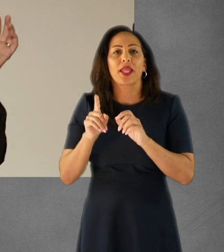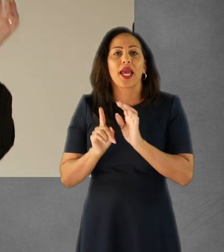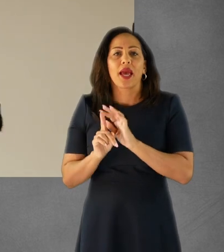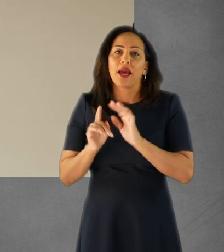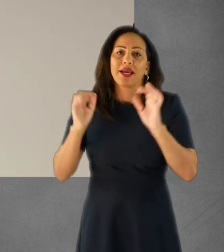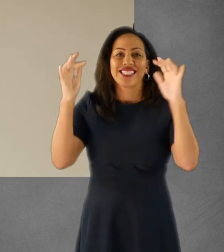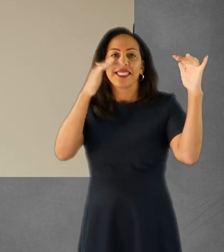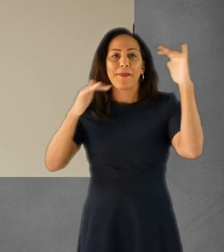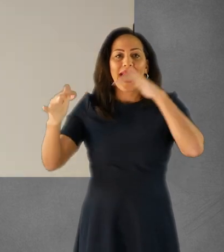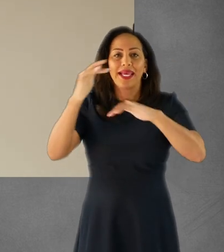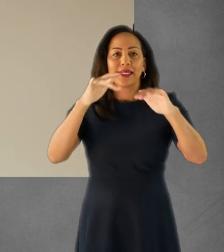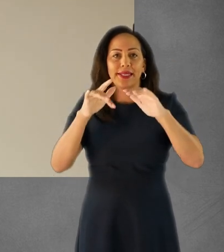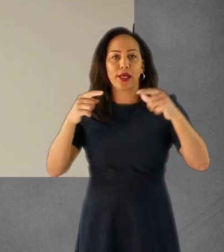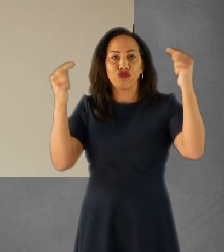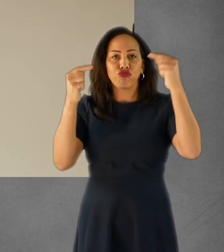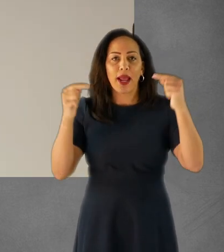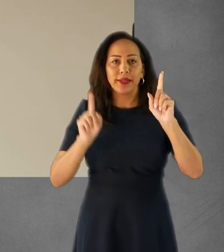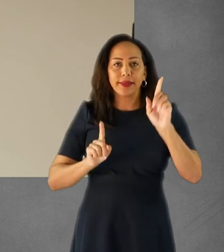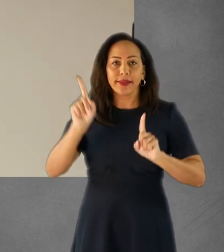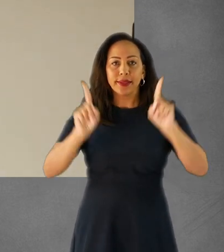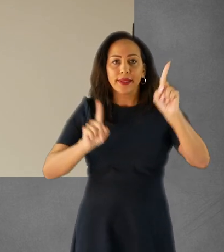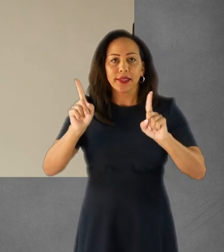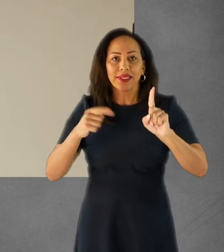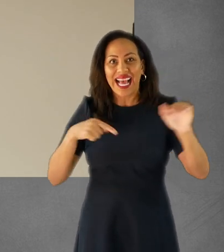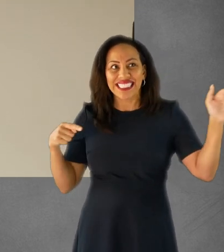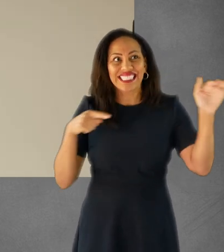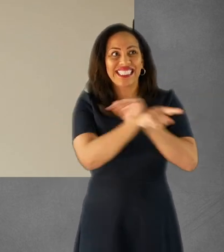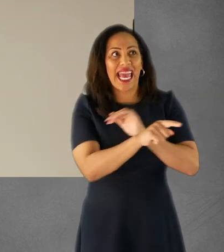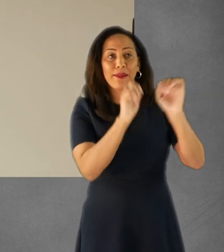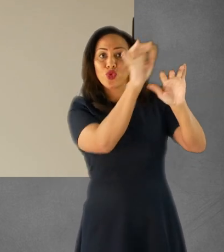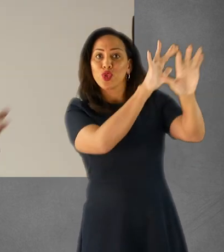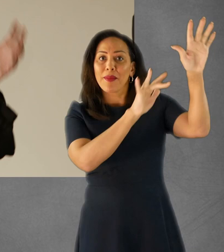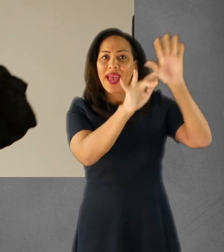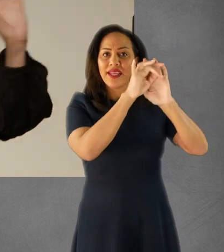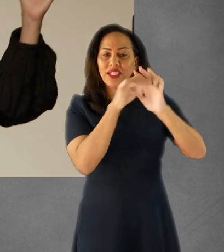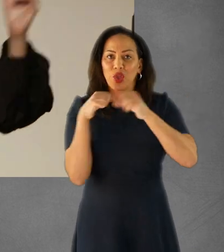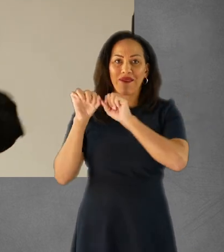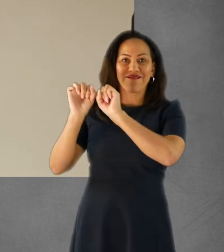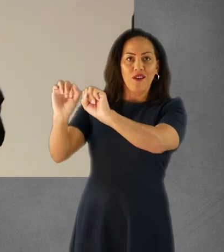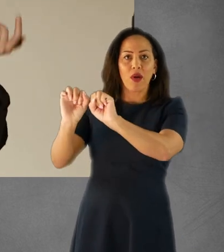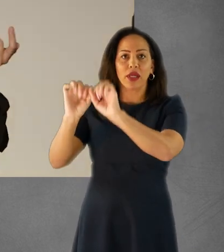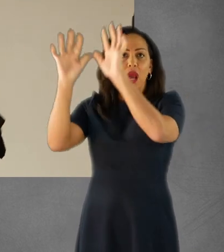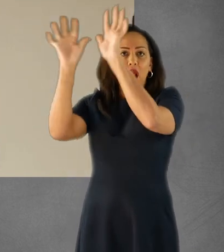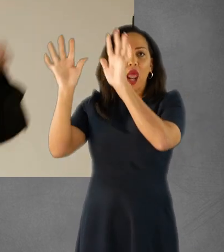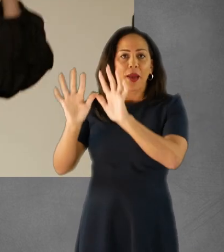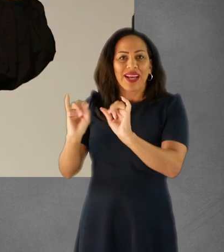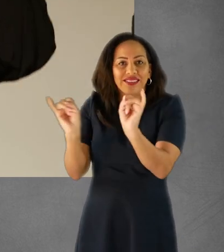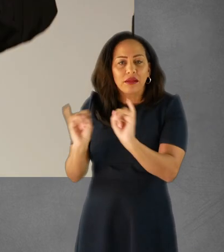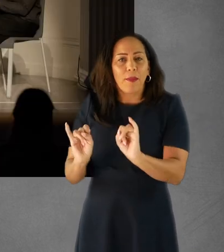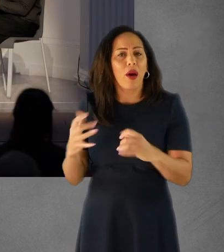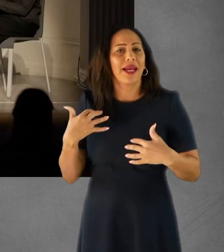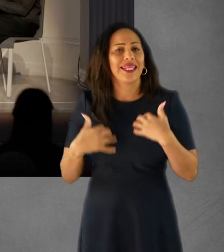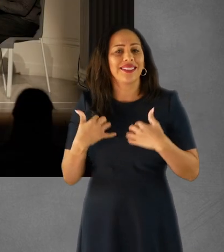of escape to space to avoid climate disaster. So there was some kind of interesting parallel there of